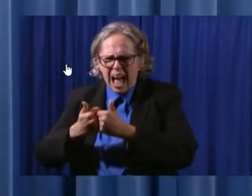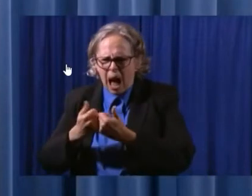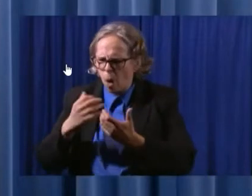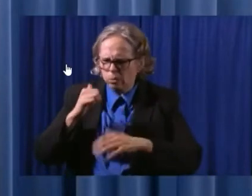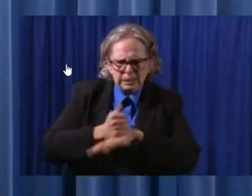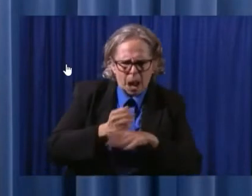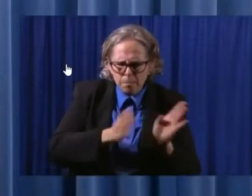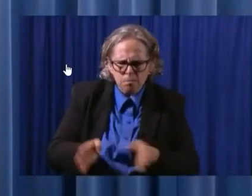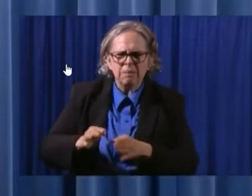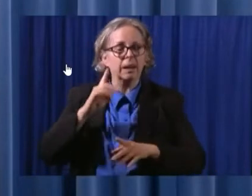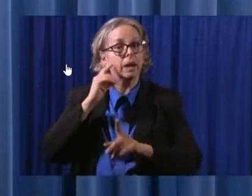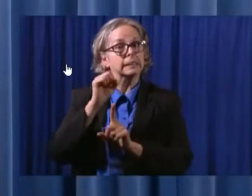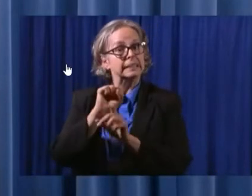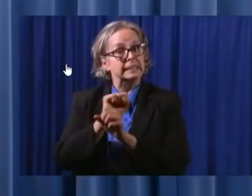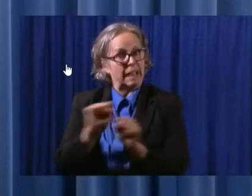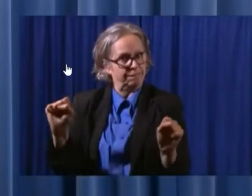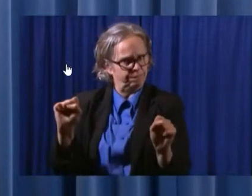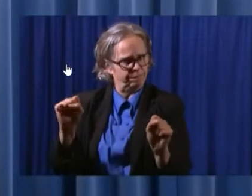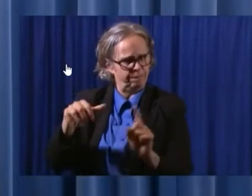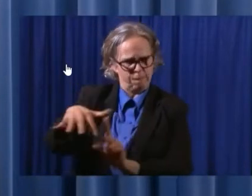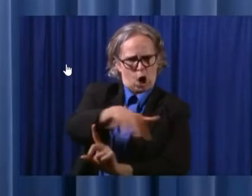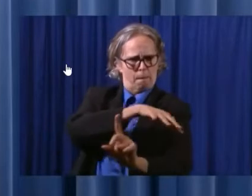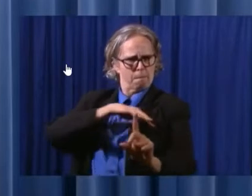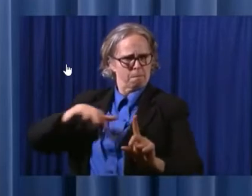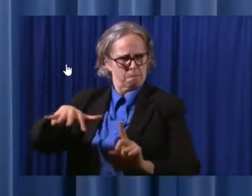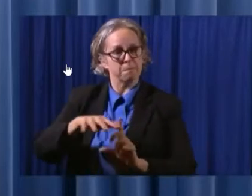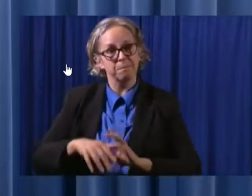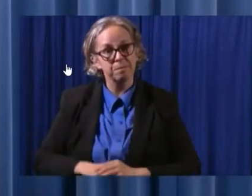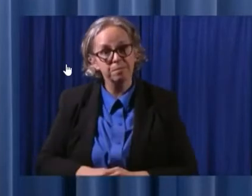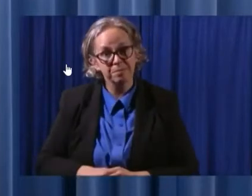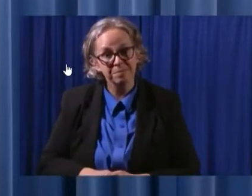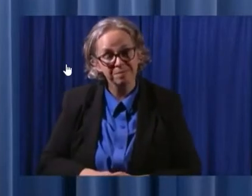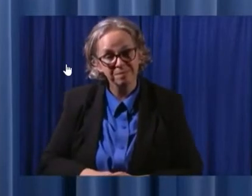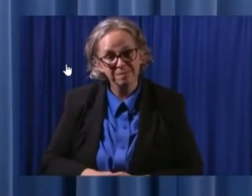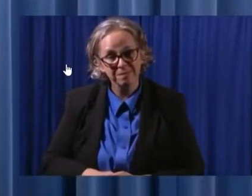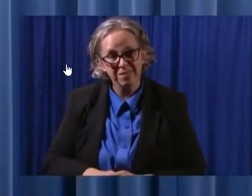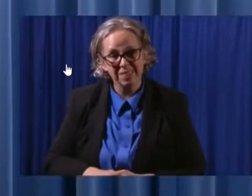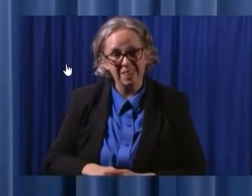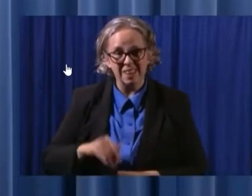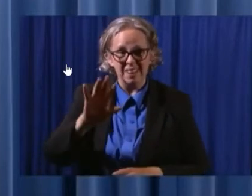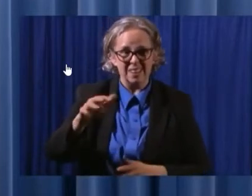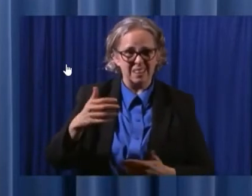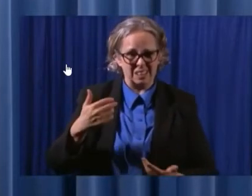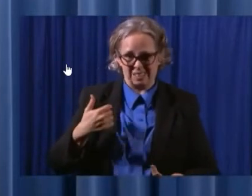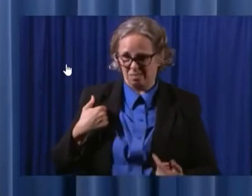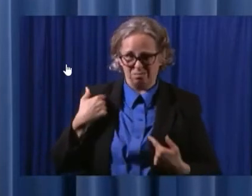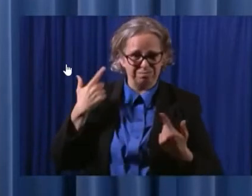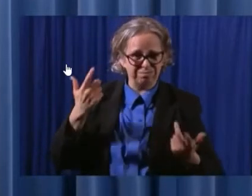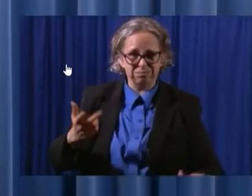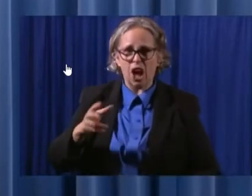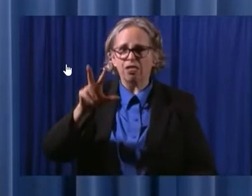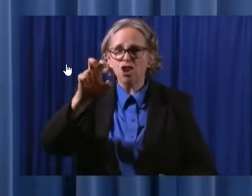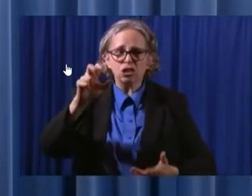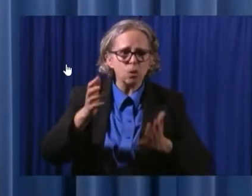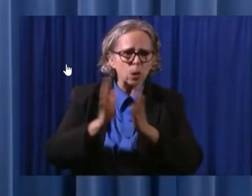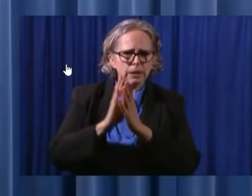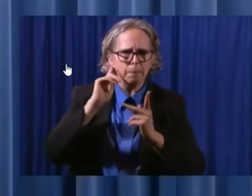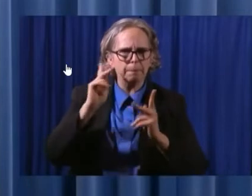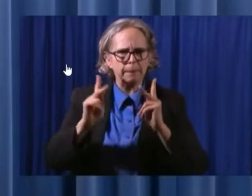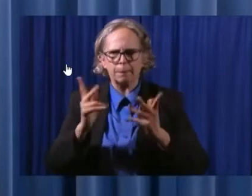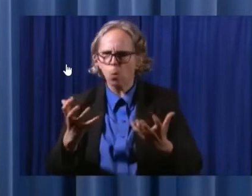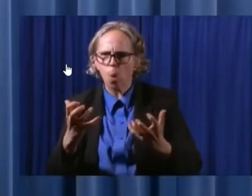being seated. So far, over 300 expansion requests have been granted to allow patrons more opportunities to